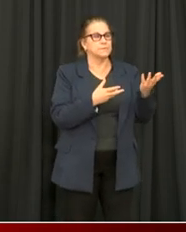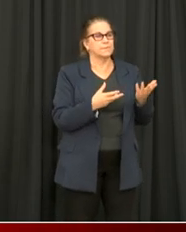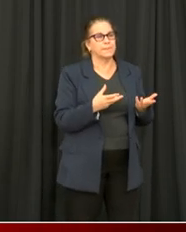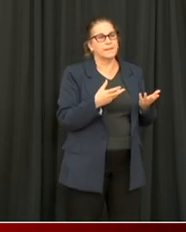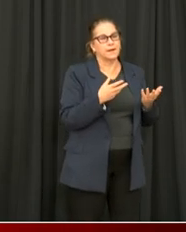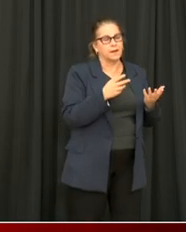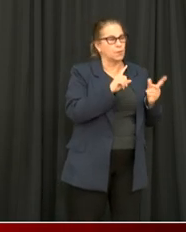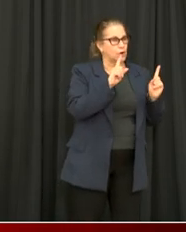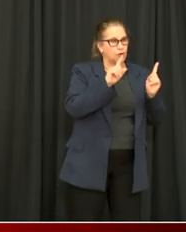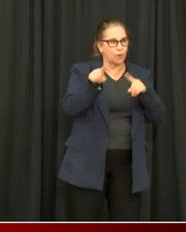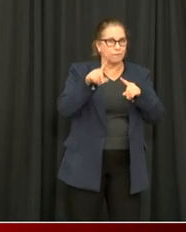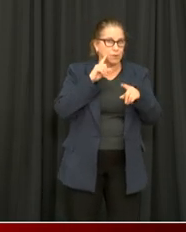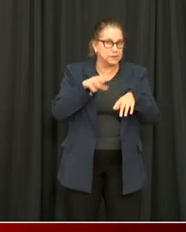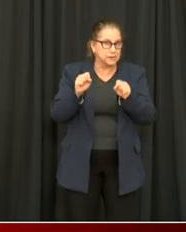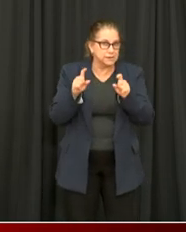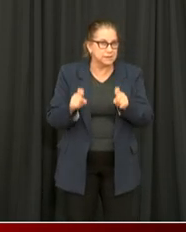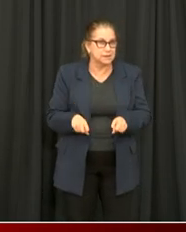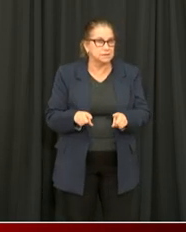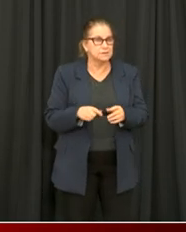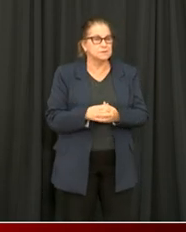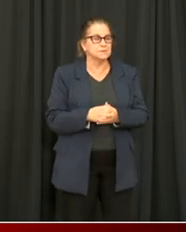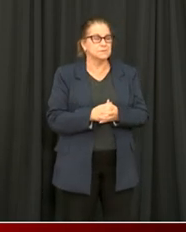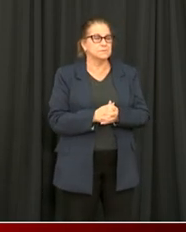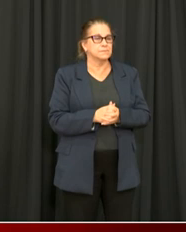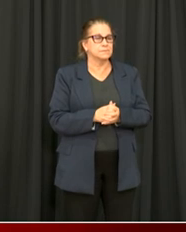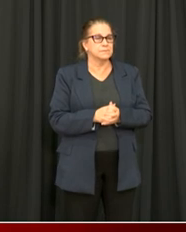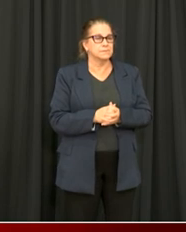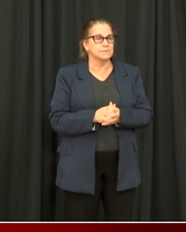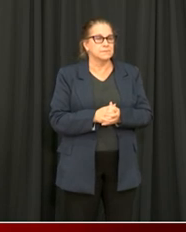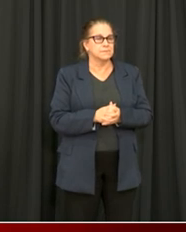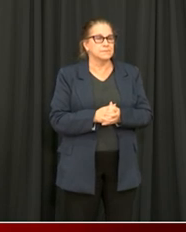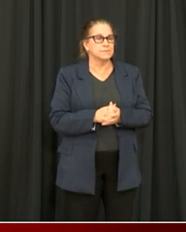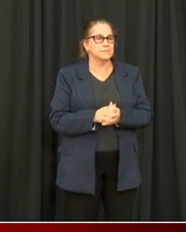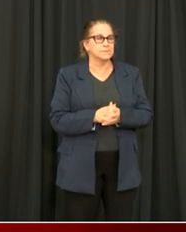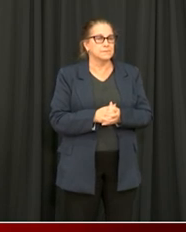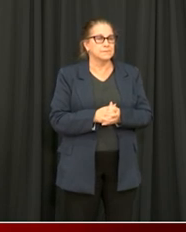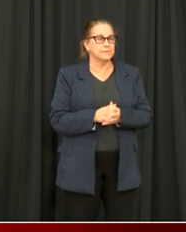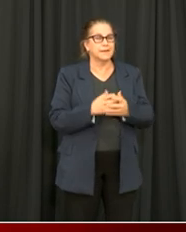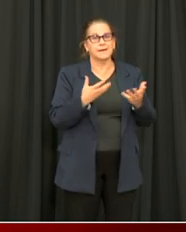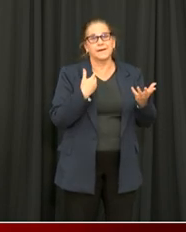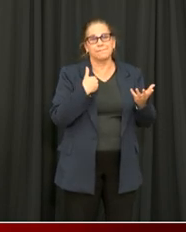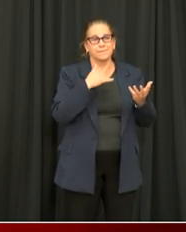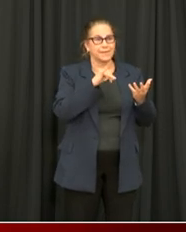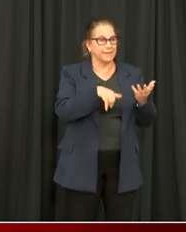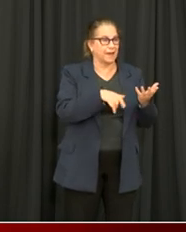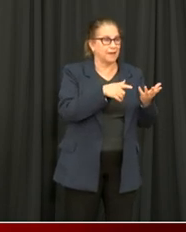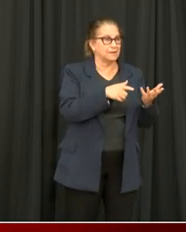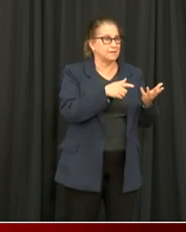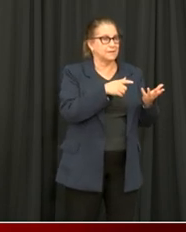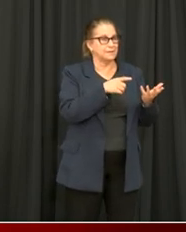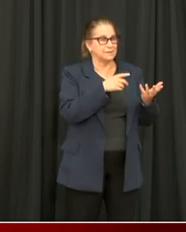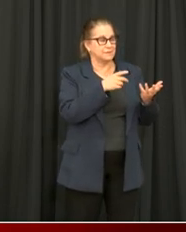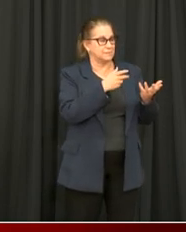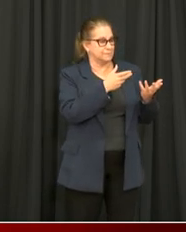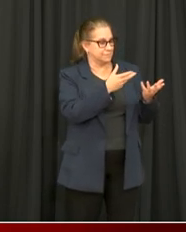is bearing out more than the other. From a public health perspective, of course, mass gatherings, while we still have community